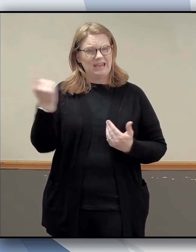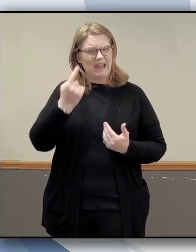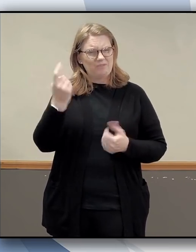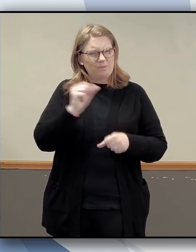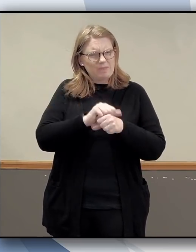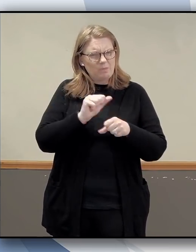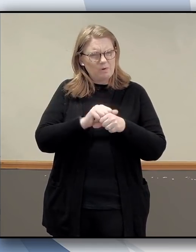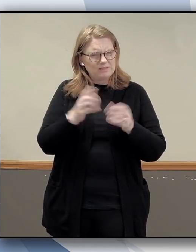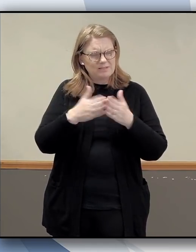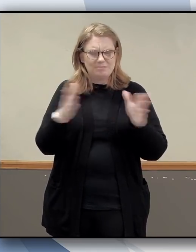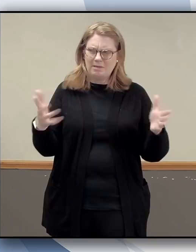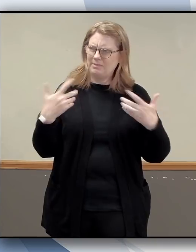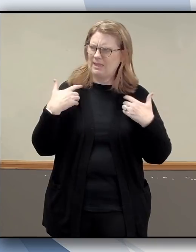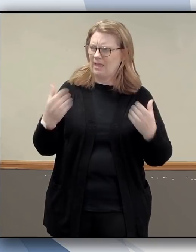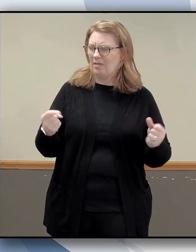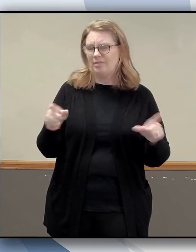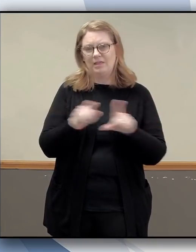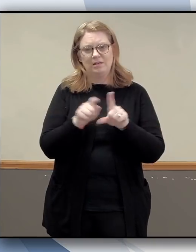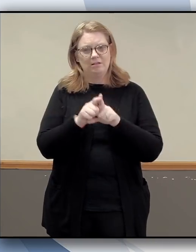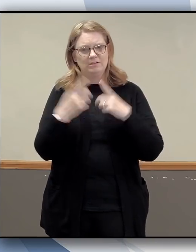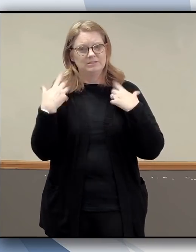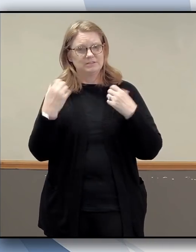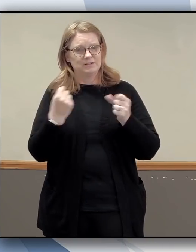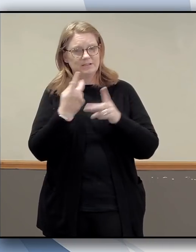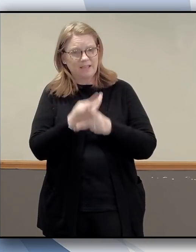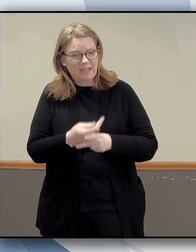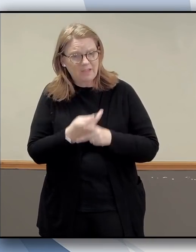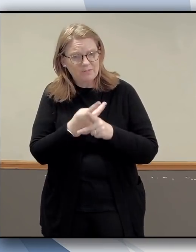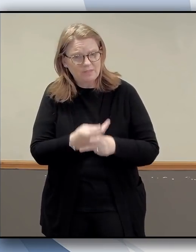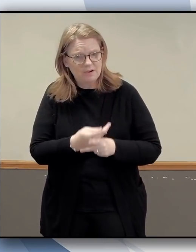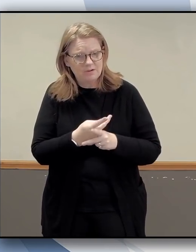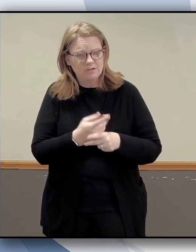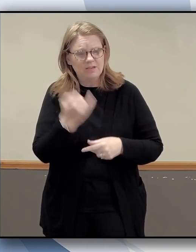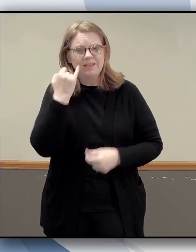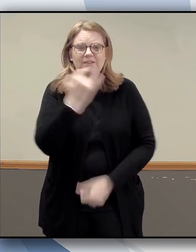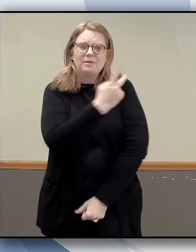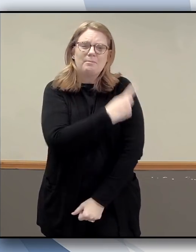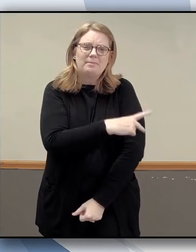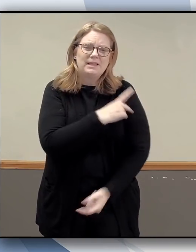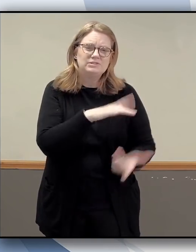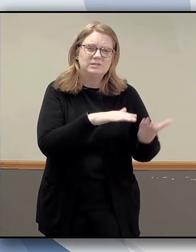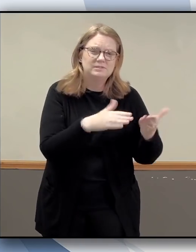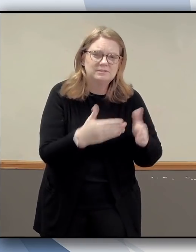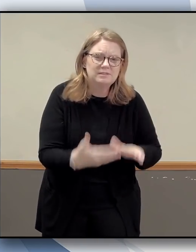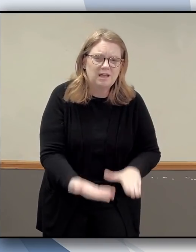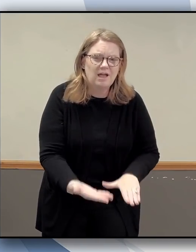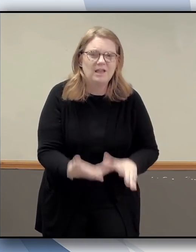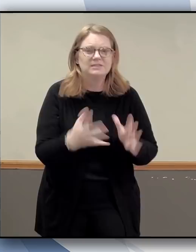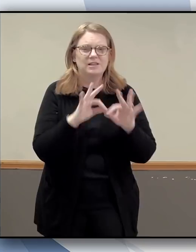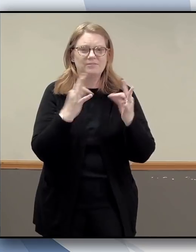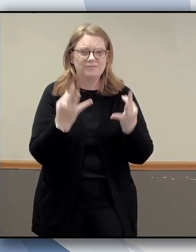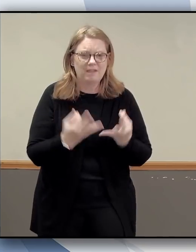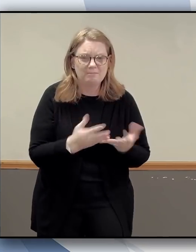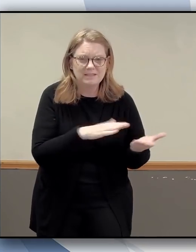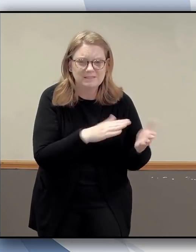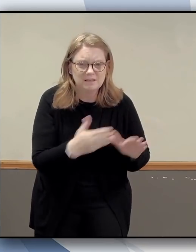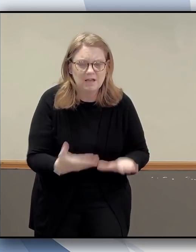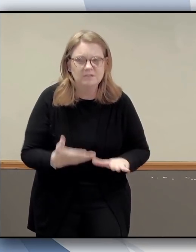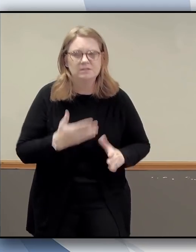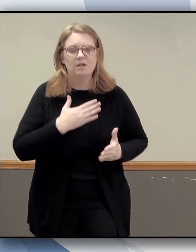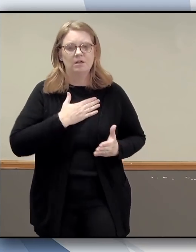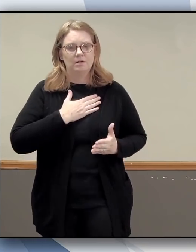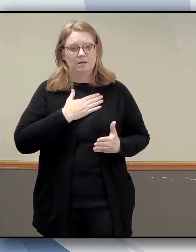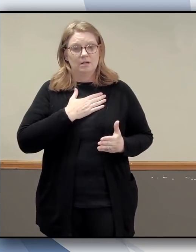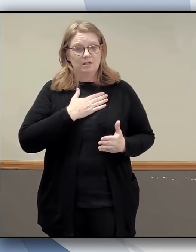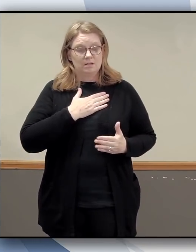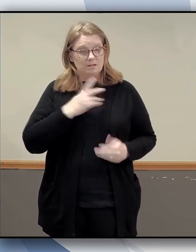works in public health and works in healthcare, that whenever a patient is lost, whenever a loved one is lost, it weighs heavily on those of us that are working